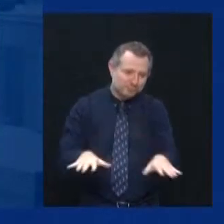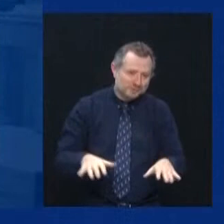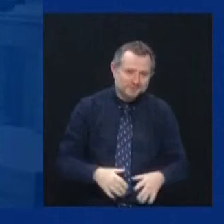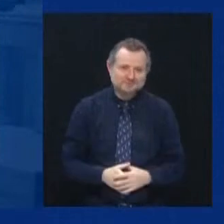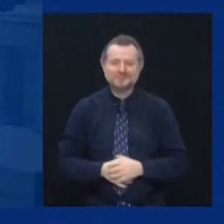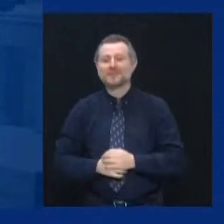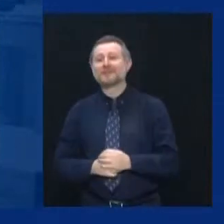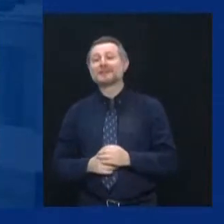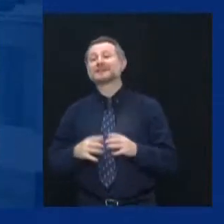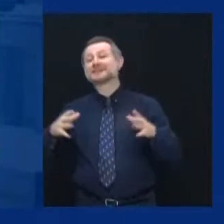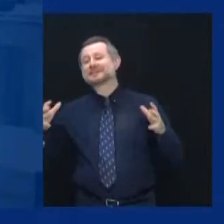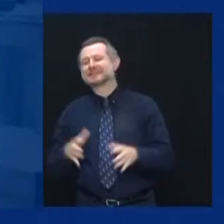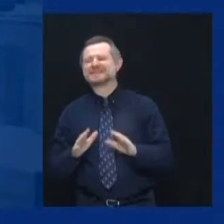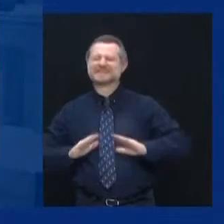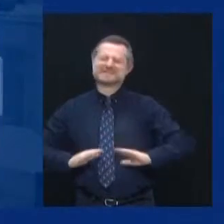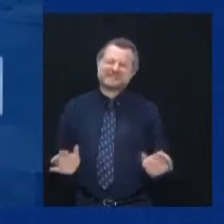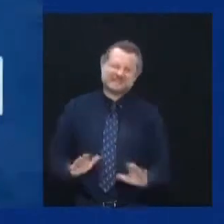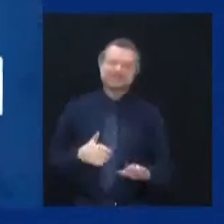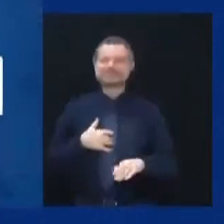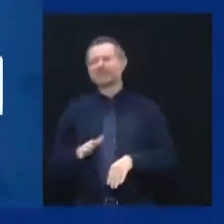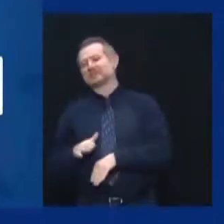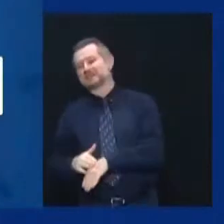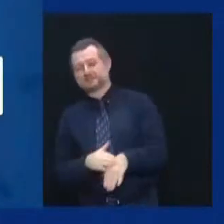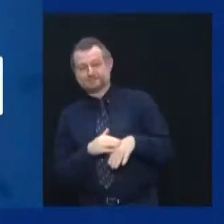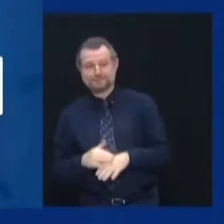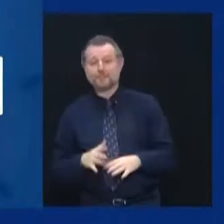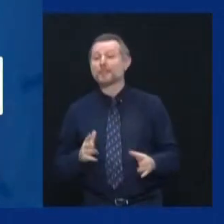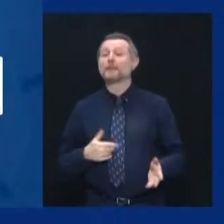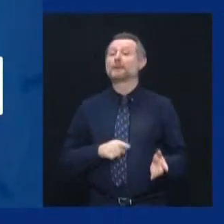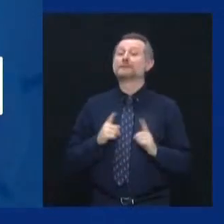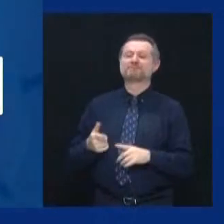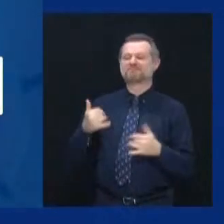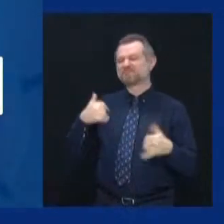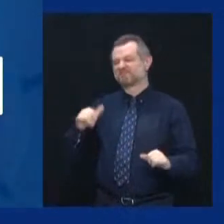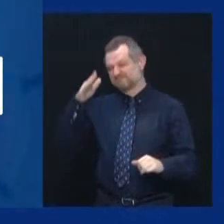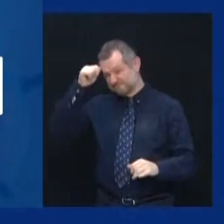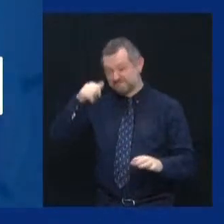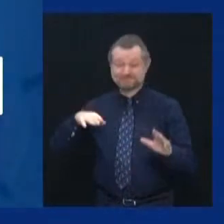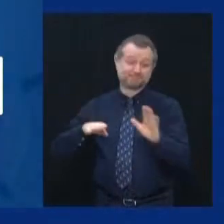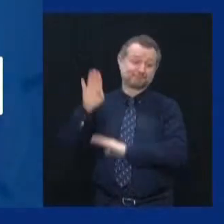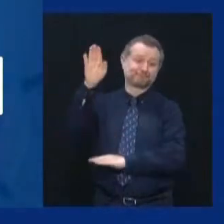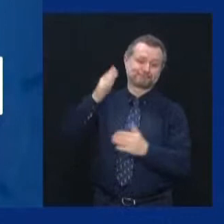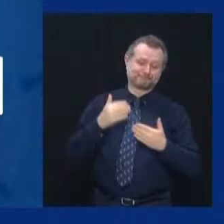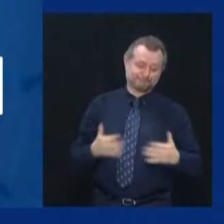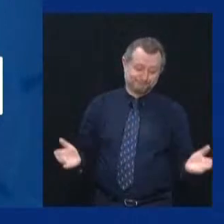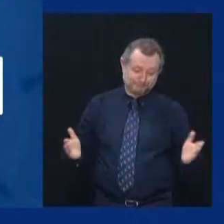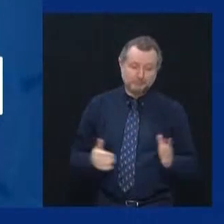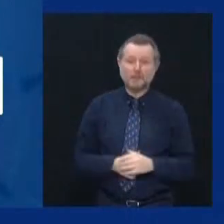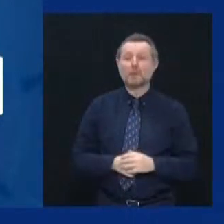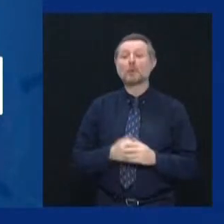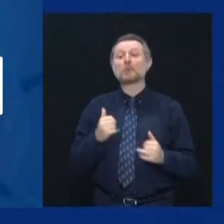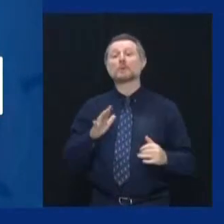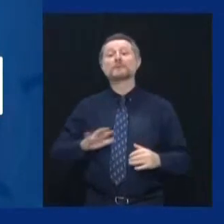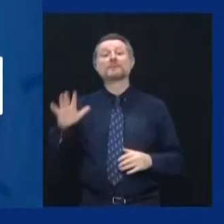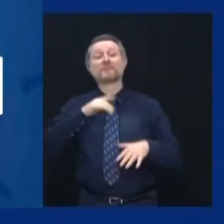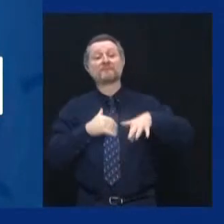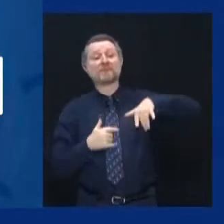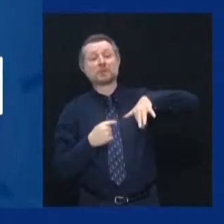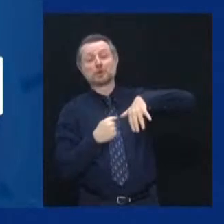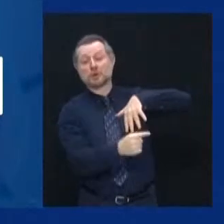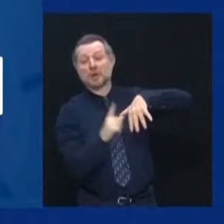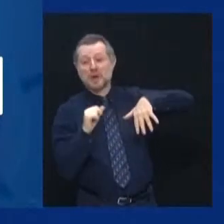social gatherings, the infection rate went up. You look across the state, Finger Lakes